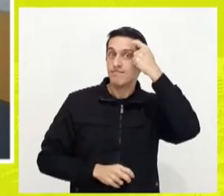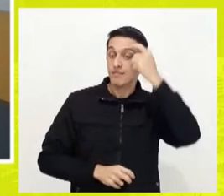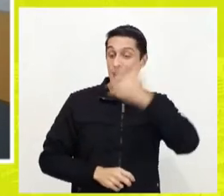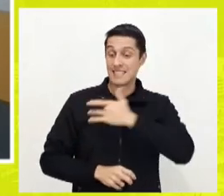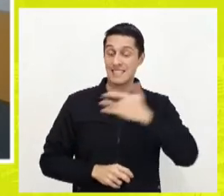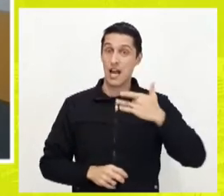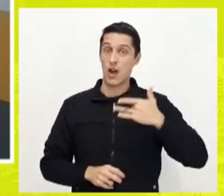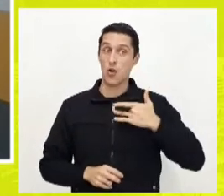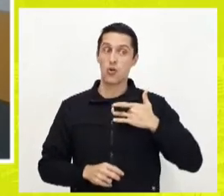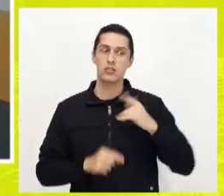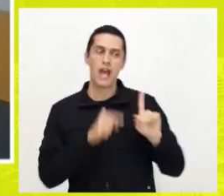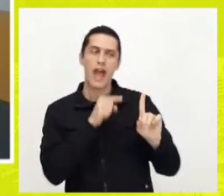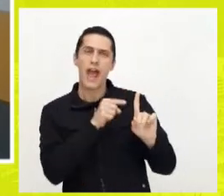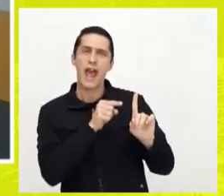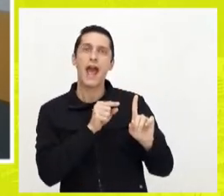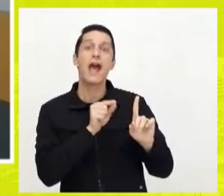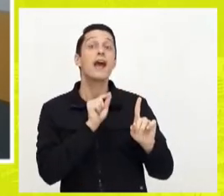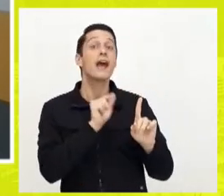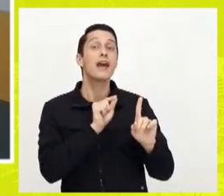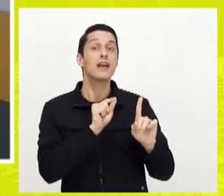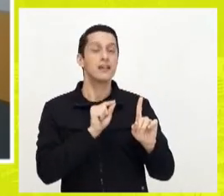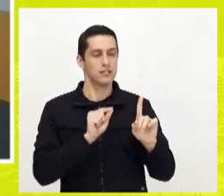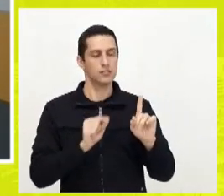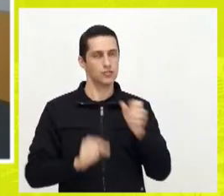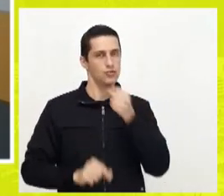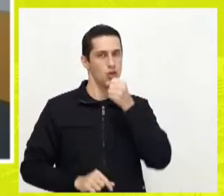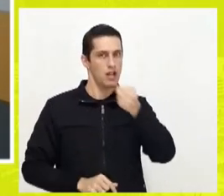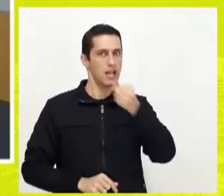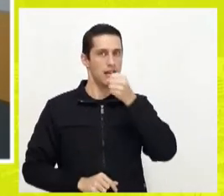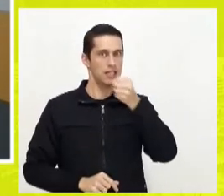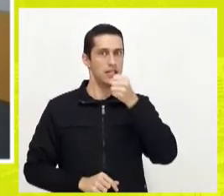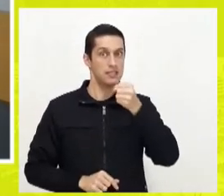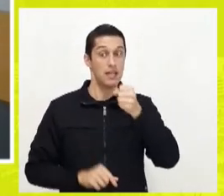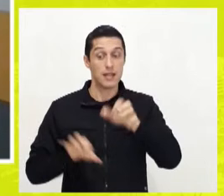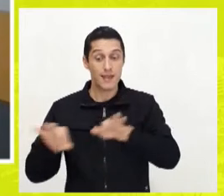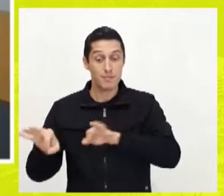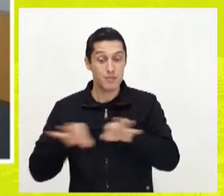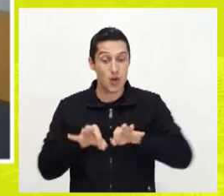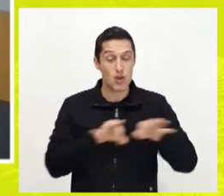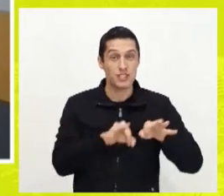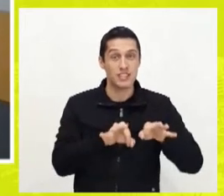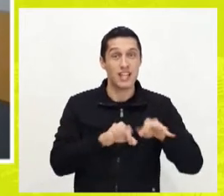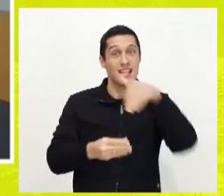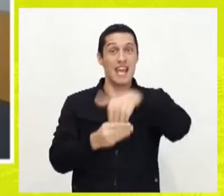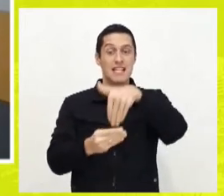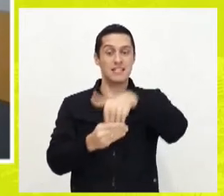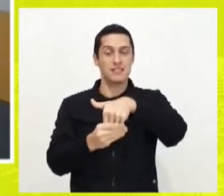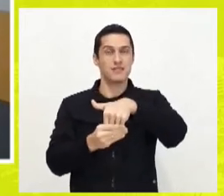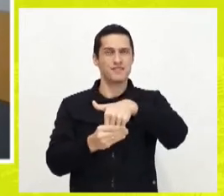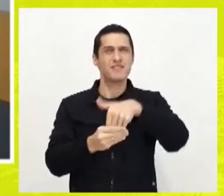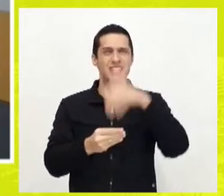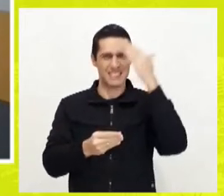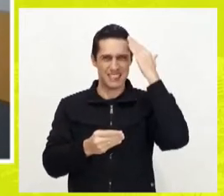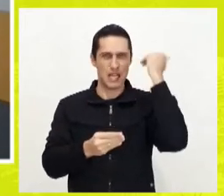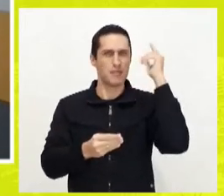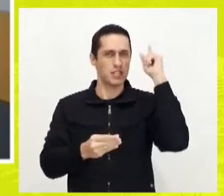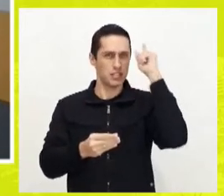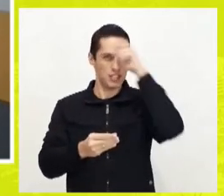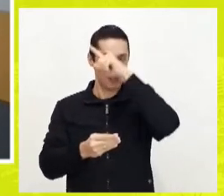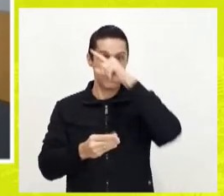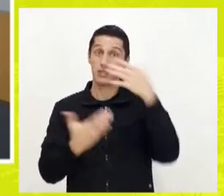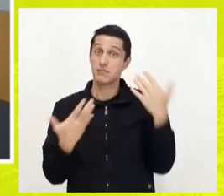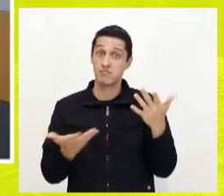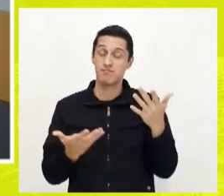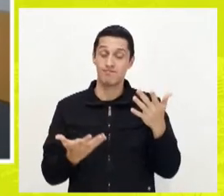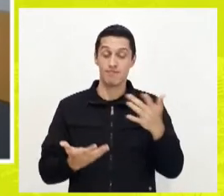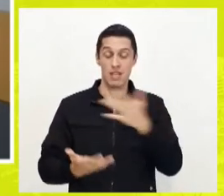journalists and electoral processes if we know that the electoral process has everything to be challenging we must talk about